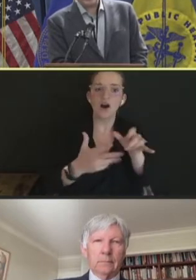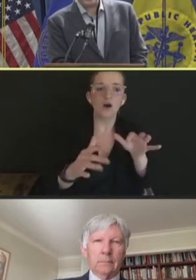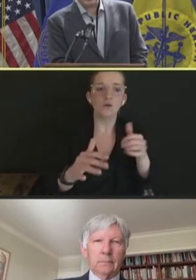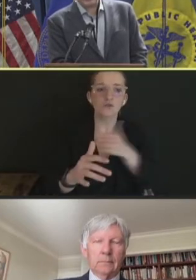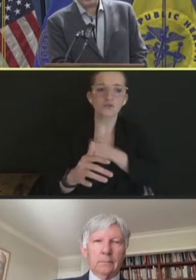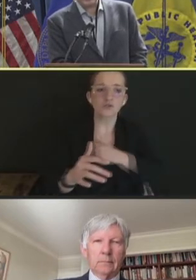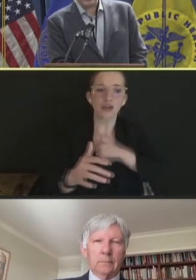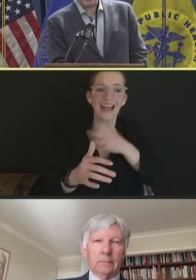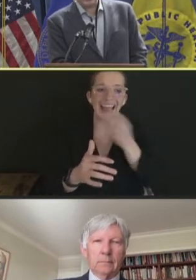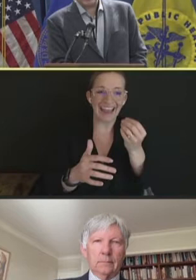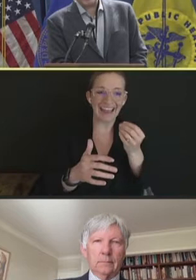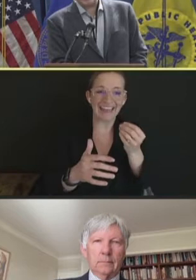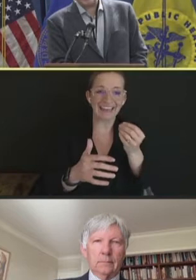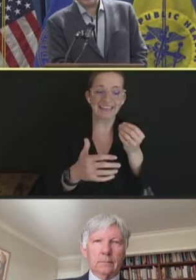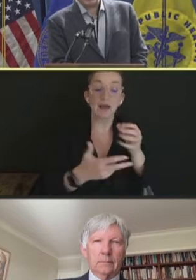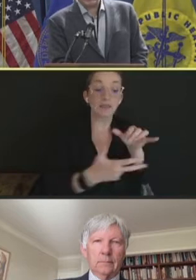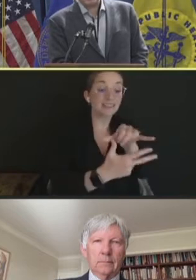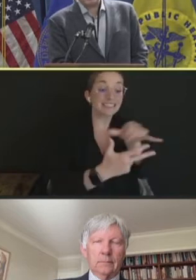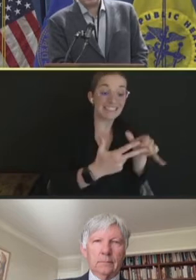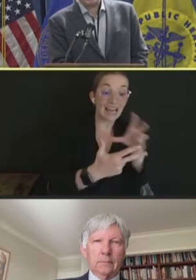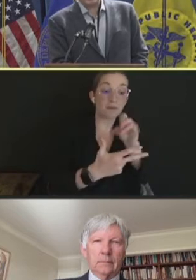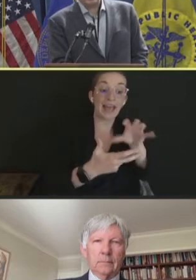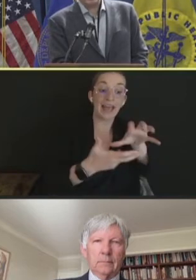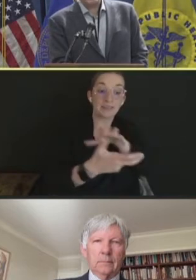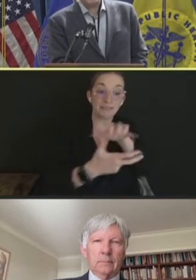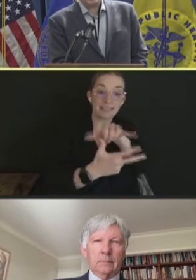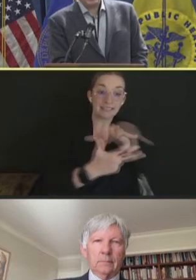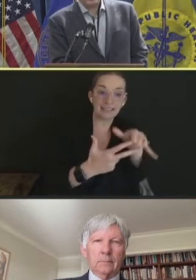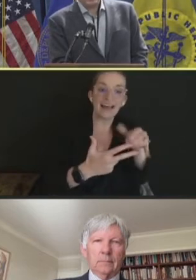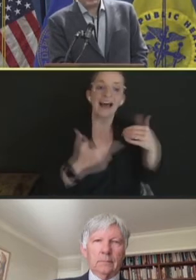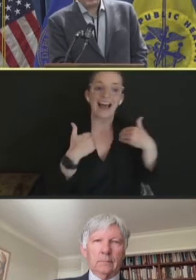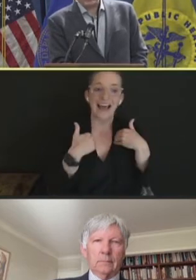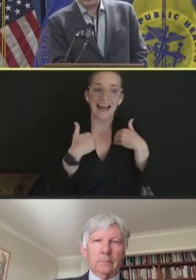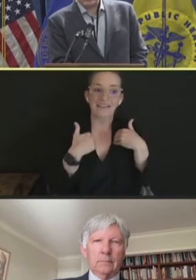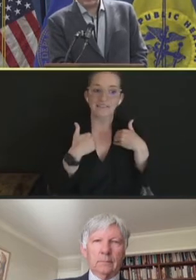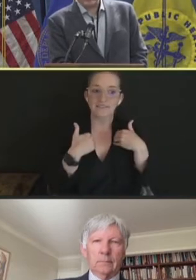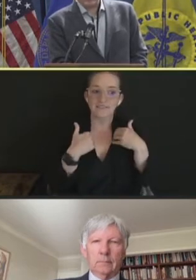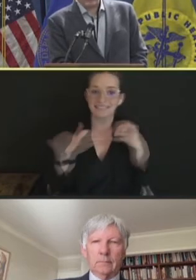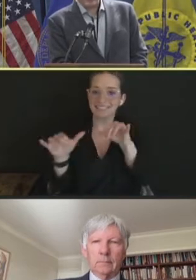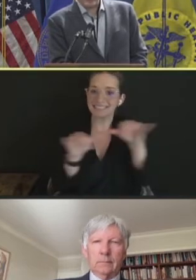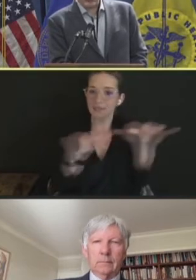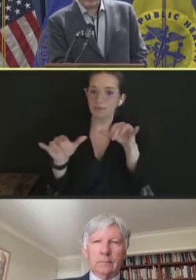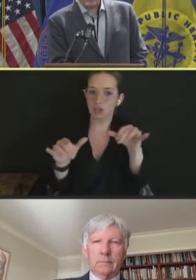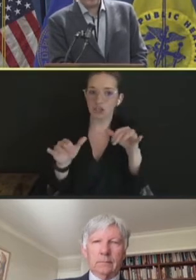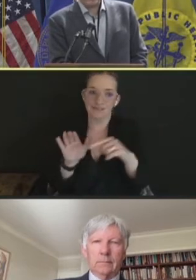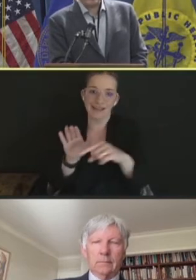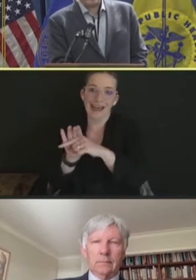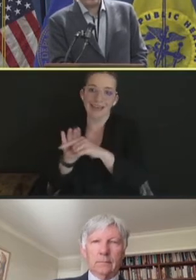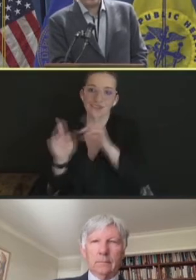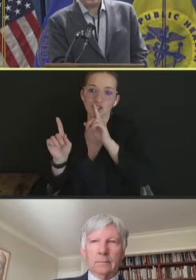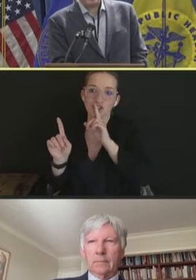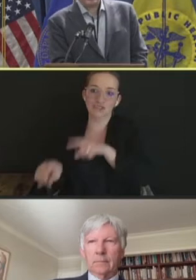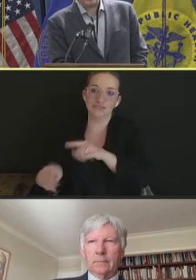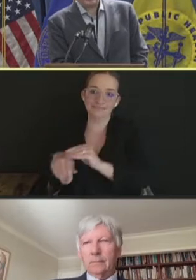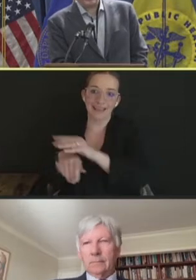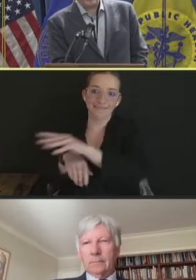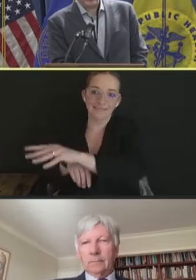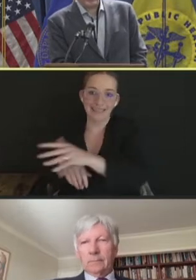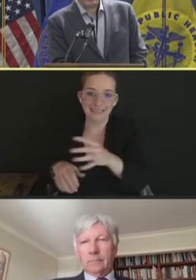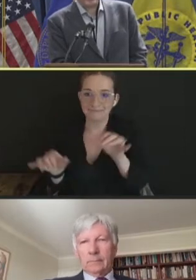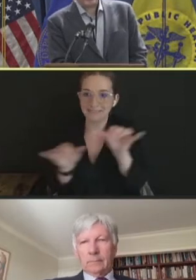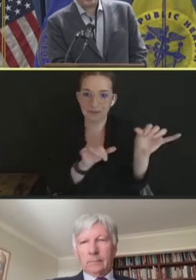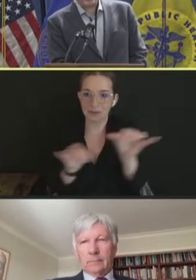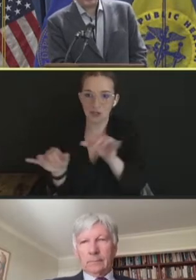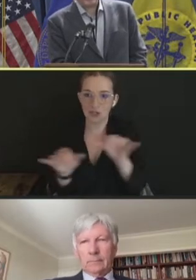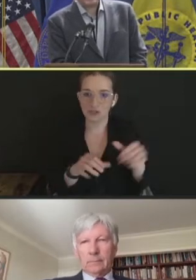homologous boost had similar rates of solicited adverse events. And from our data,